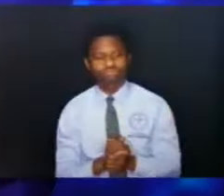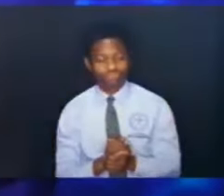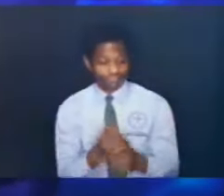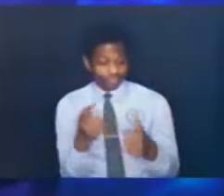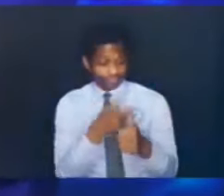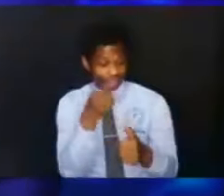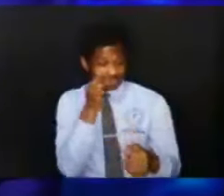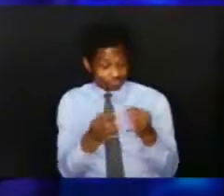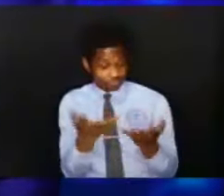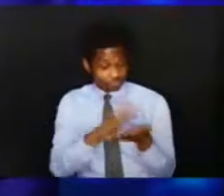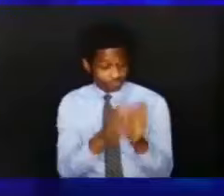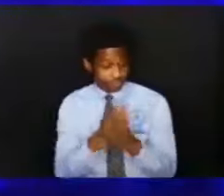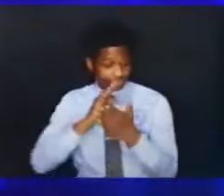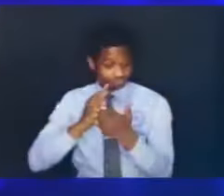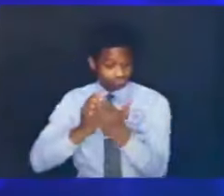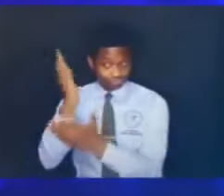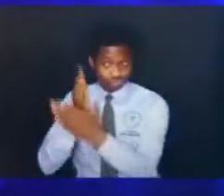with one